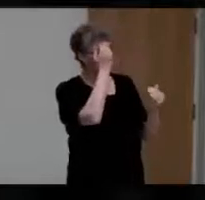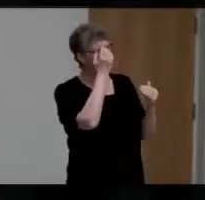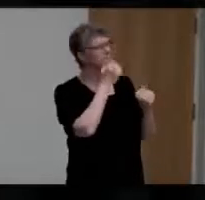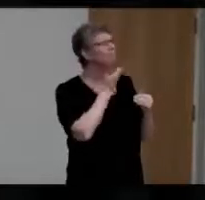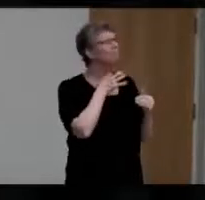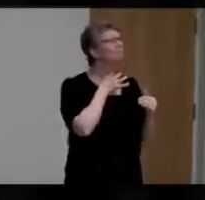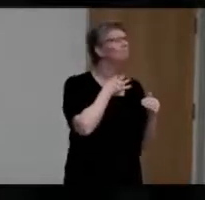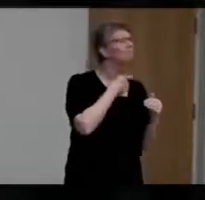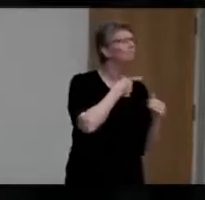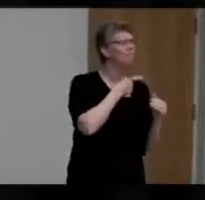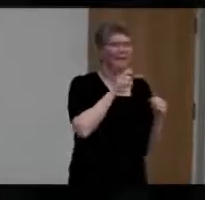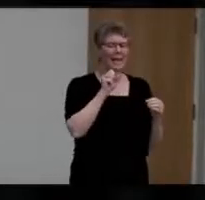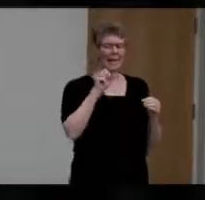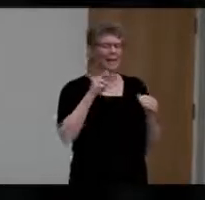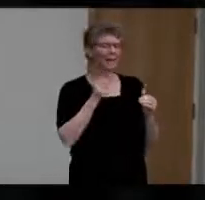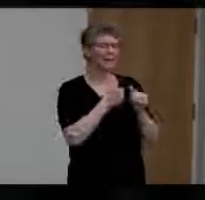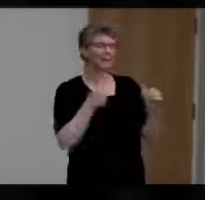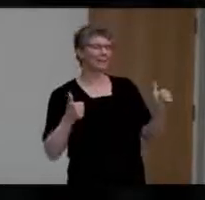I'm